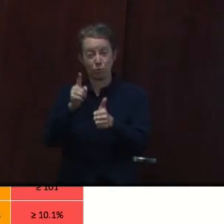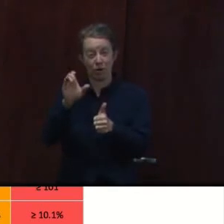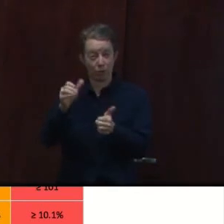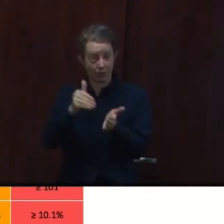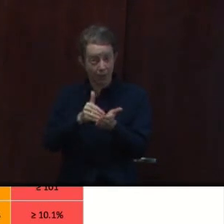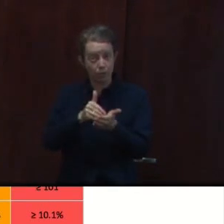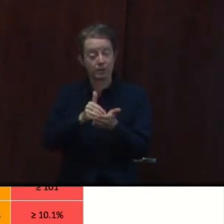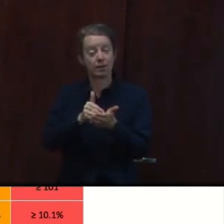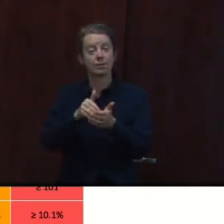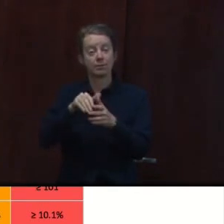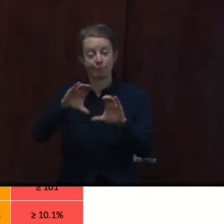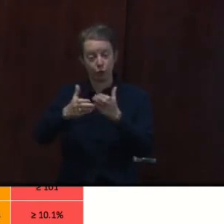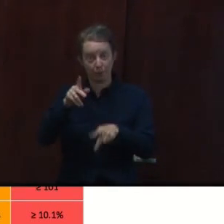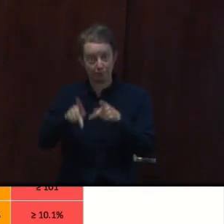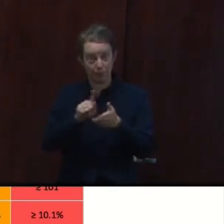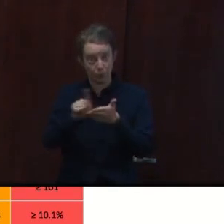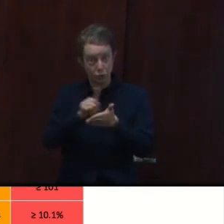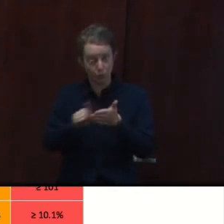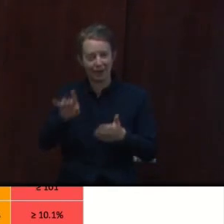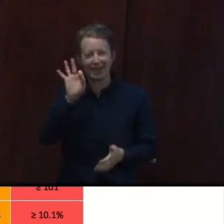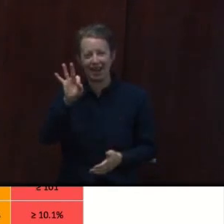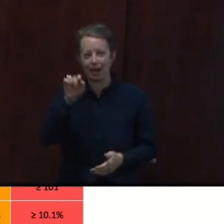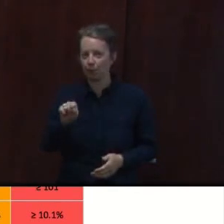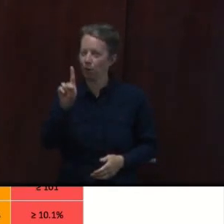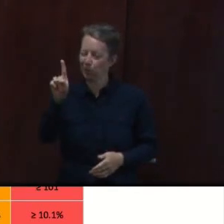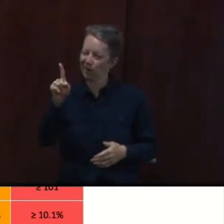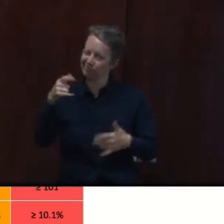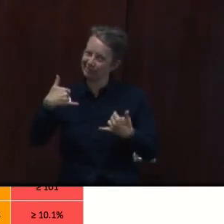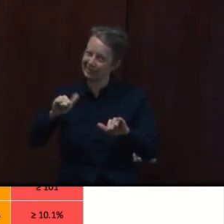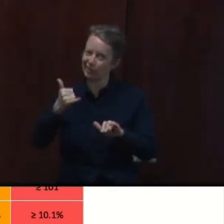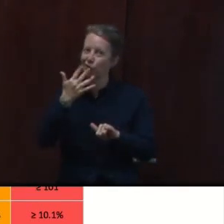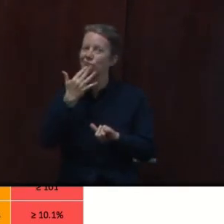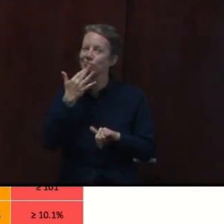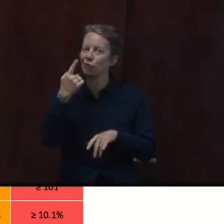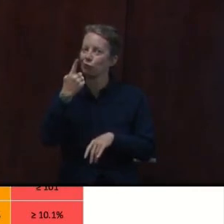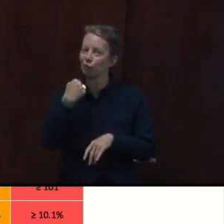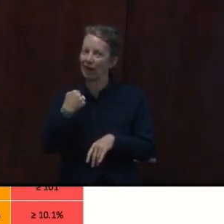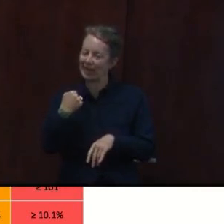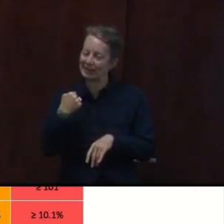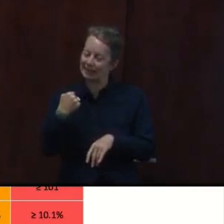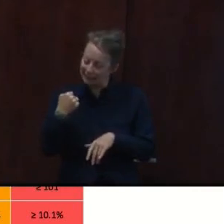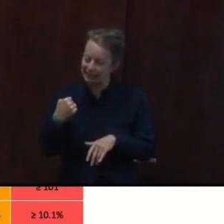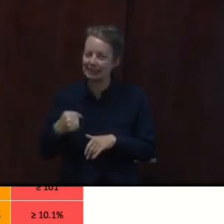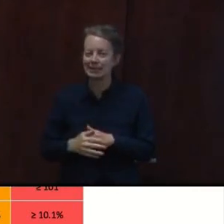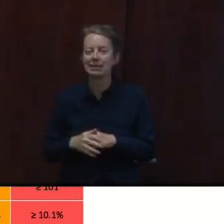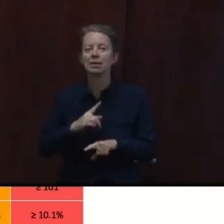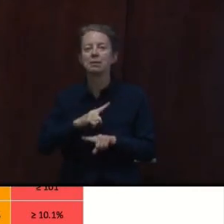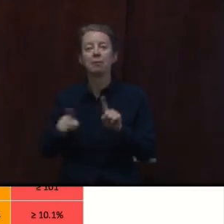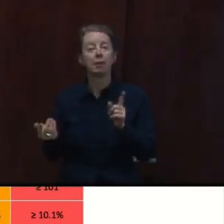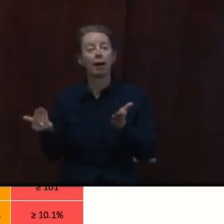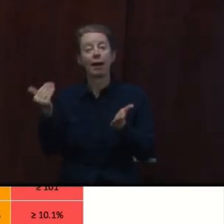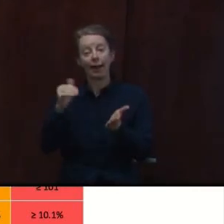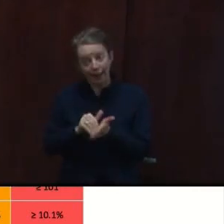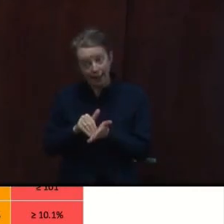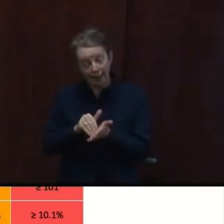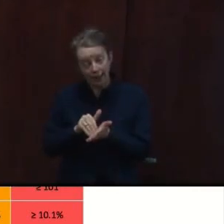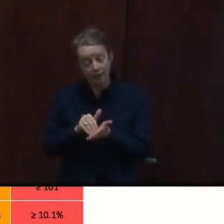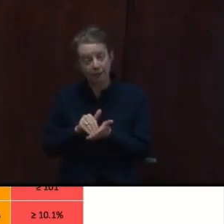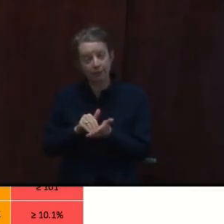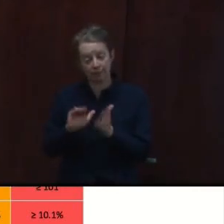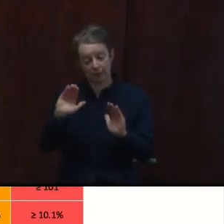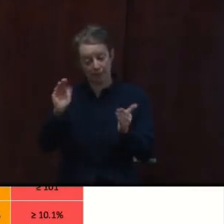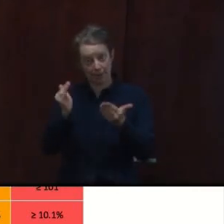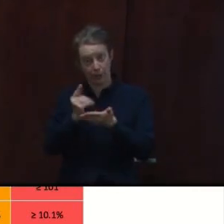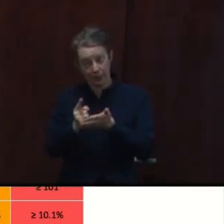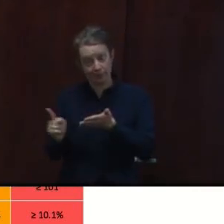week is at 9.1, which is still red, but we again saw in the derived indicator from change in